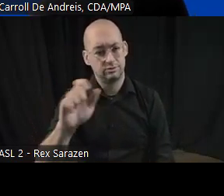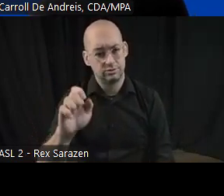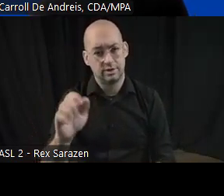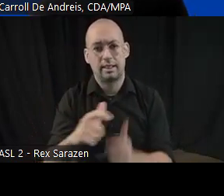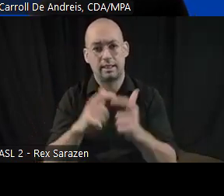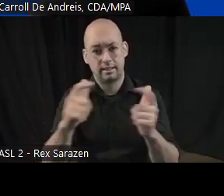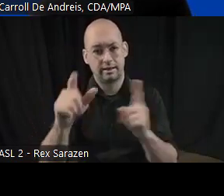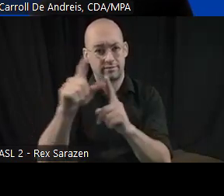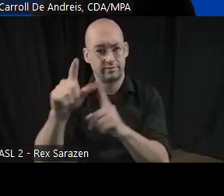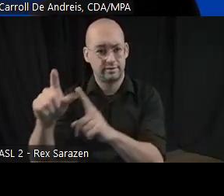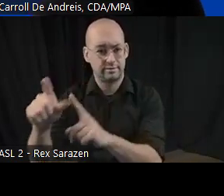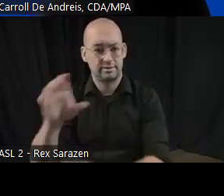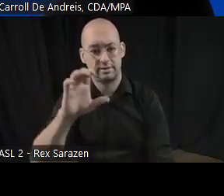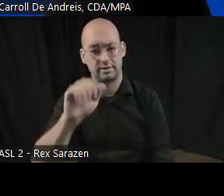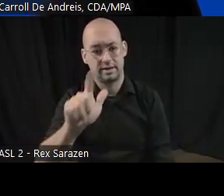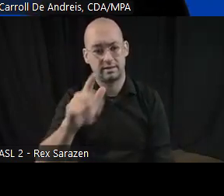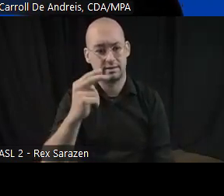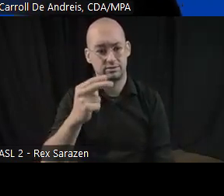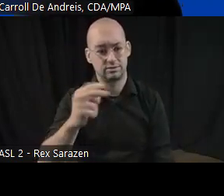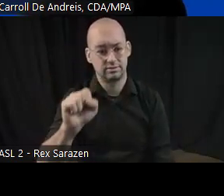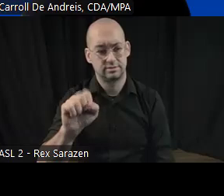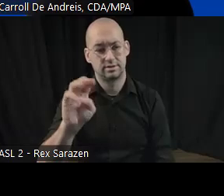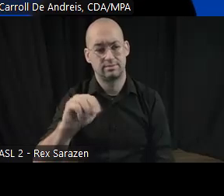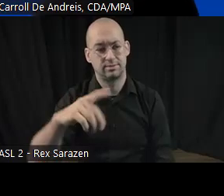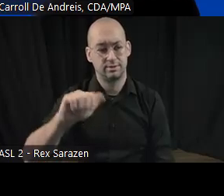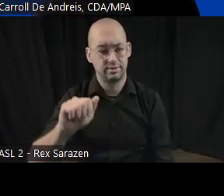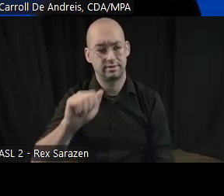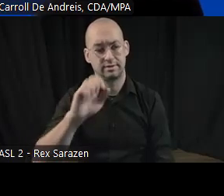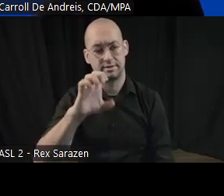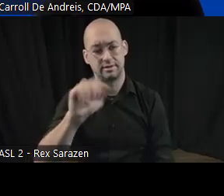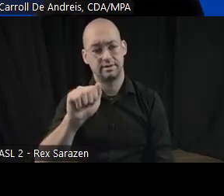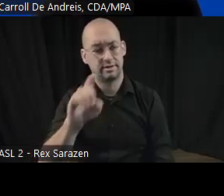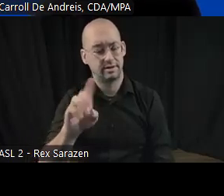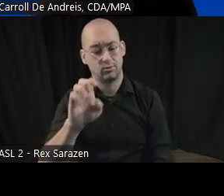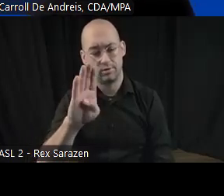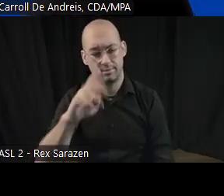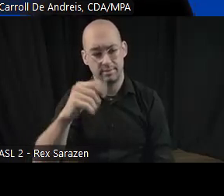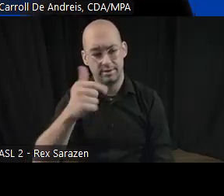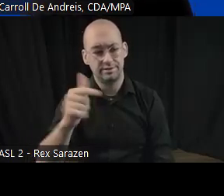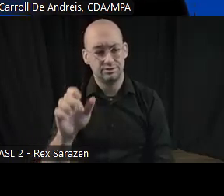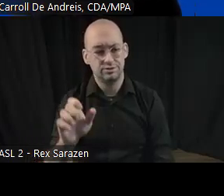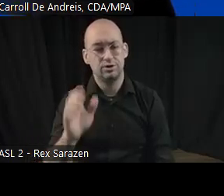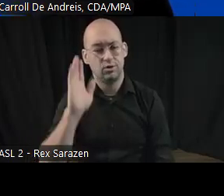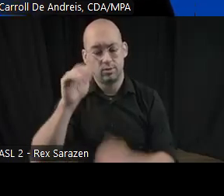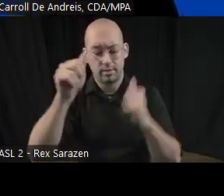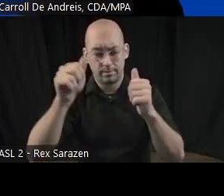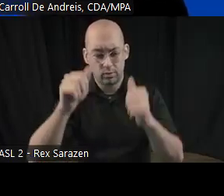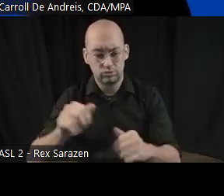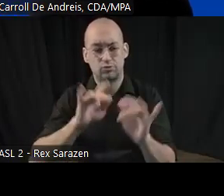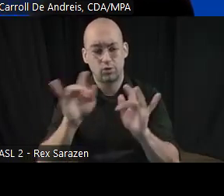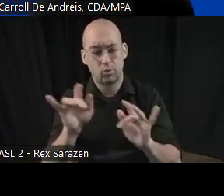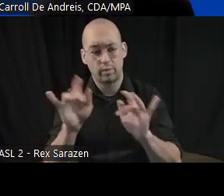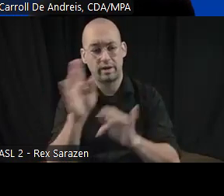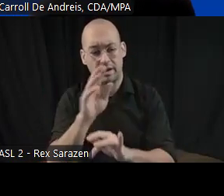CalHHS, MPA, EACAD webpage. But we do, following this meeting, we'll post the recording and the